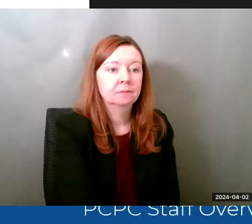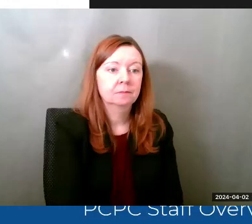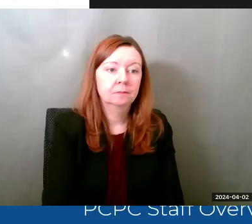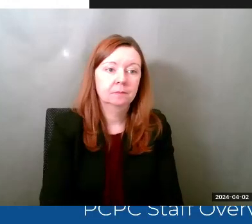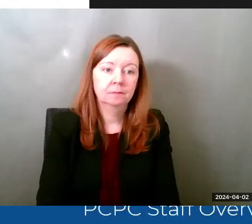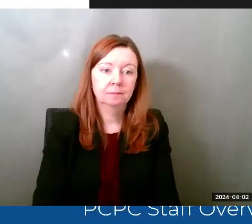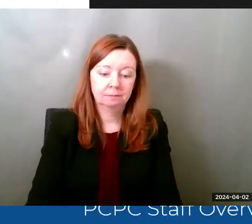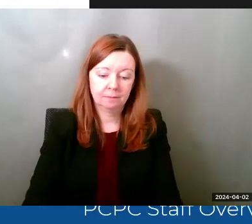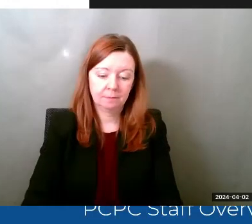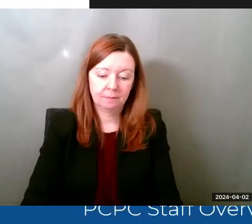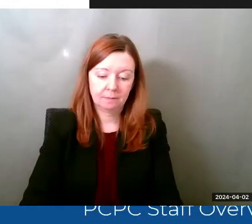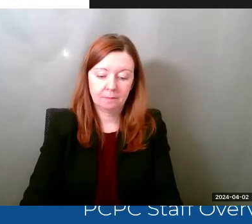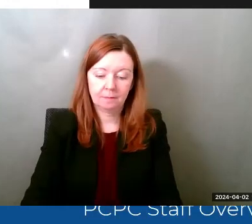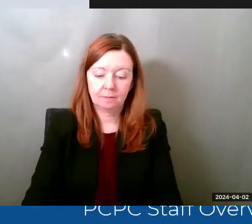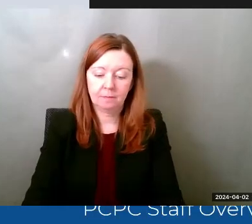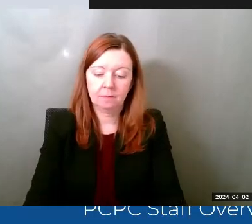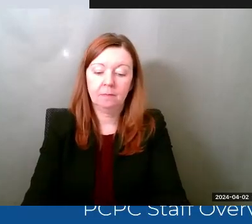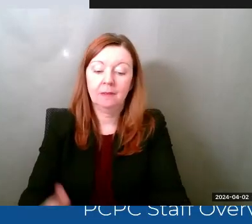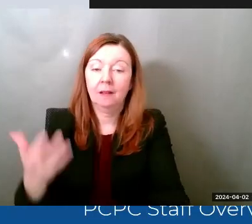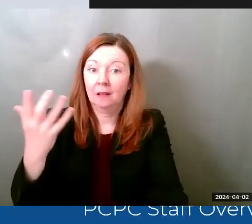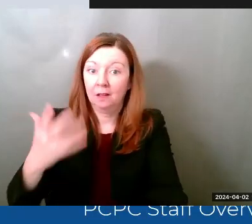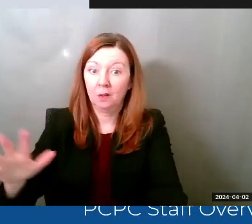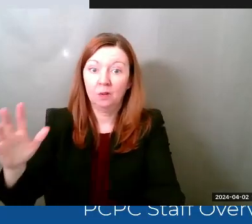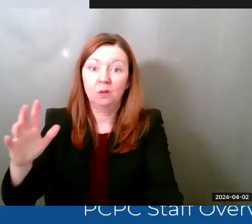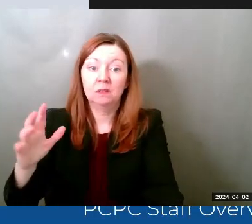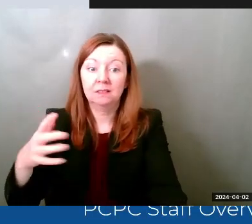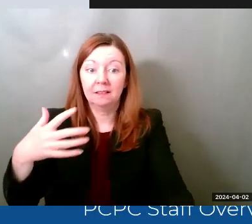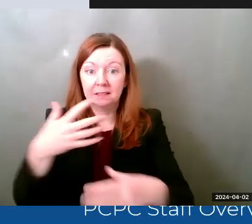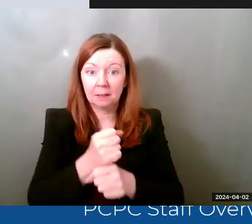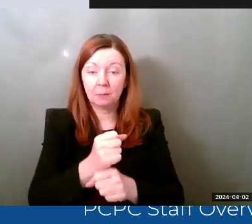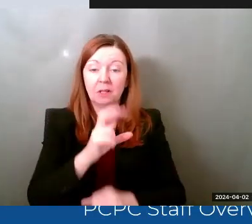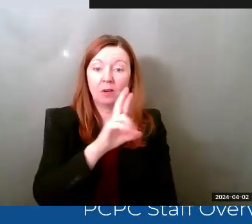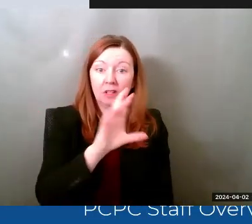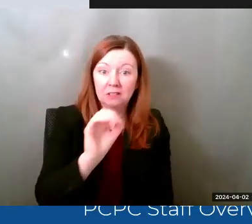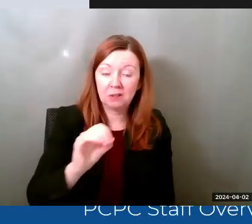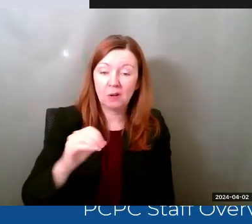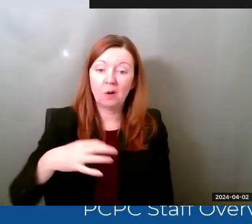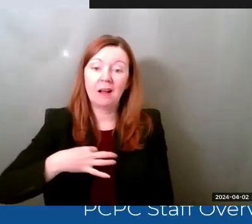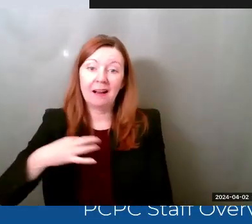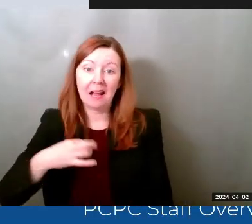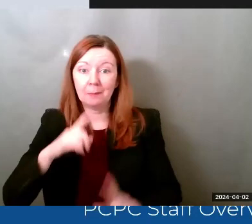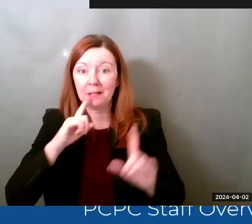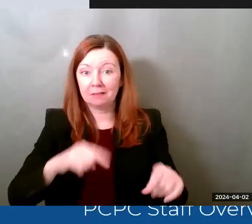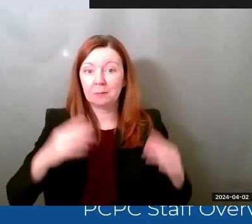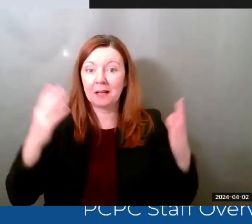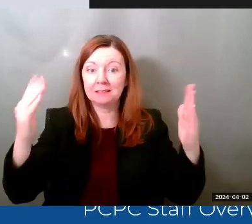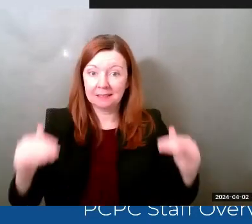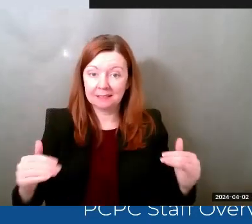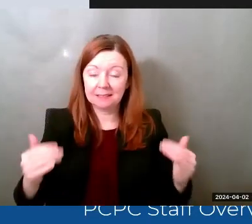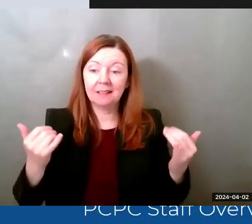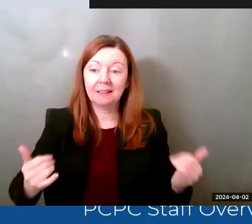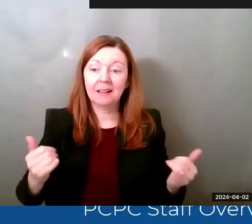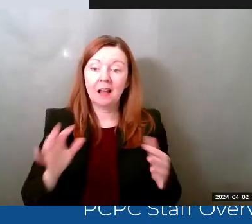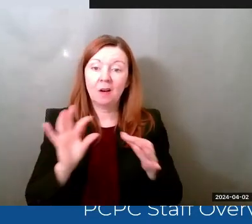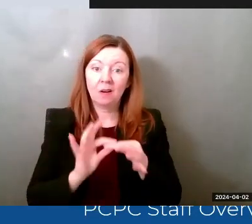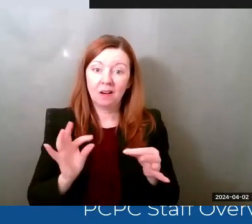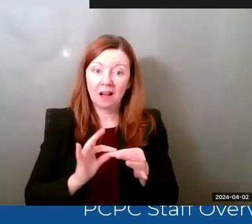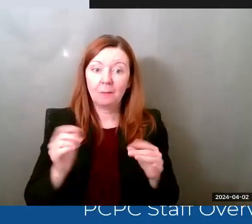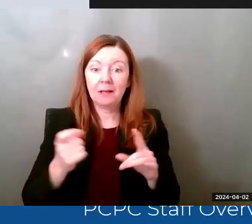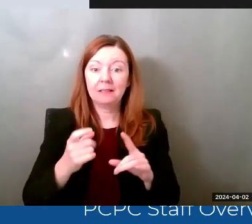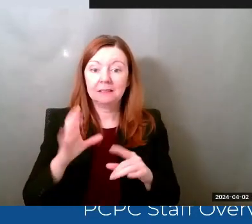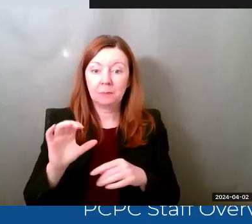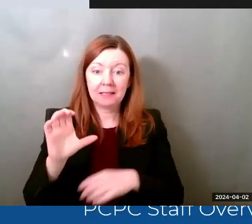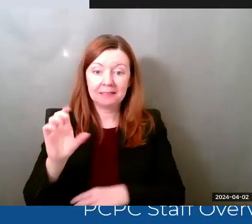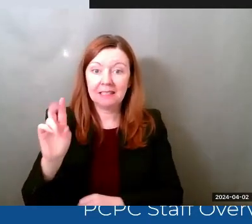That concludes the summary of RCO comments and applicant responses. I will now move on to comments made by